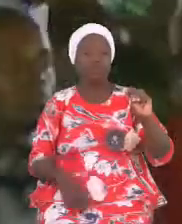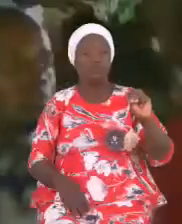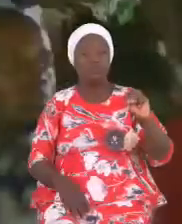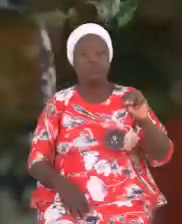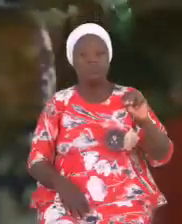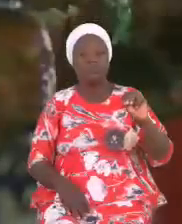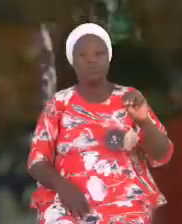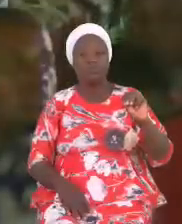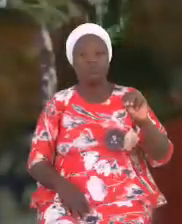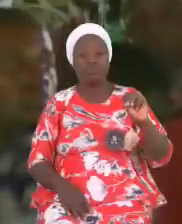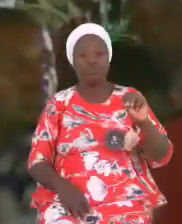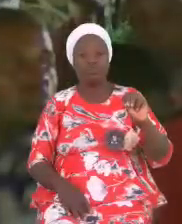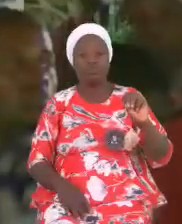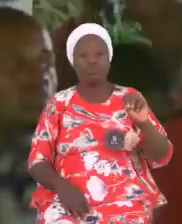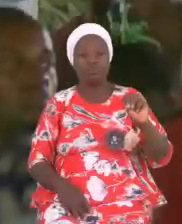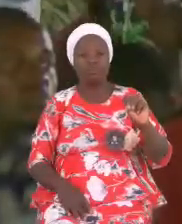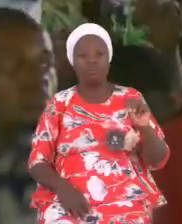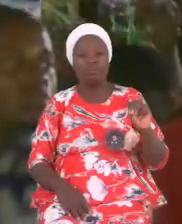in this place.